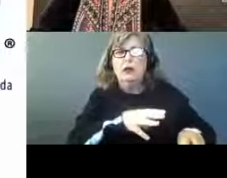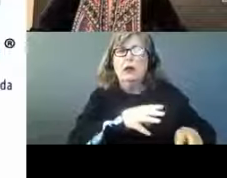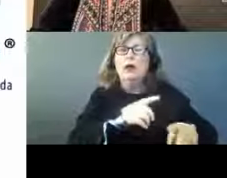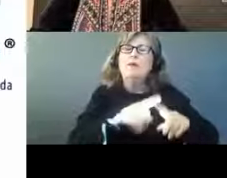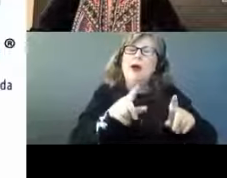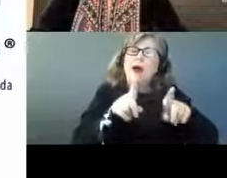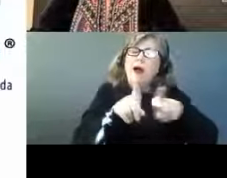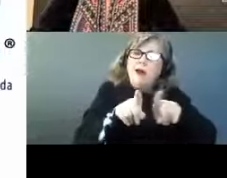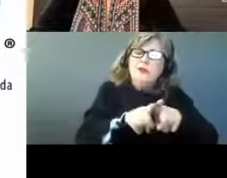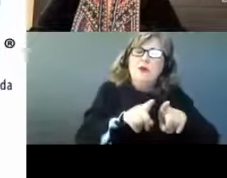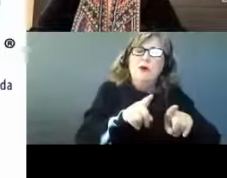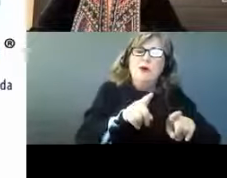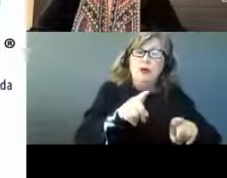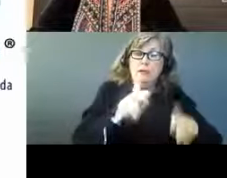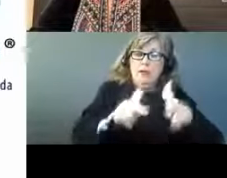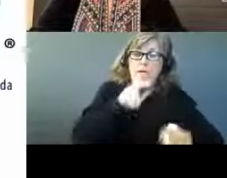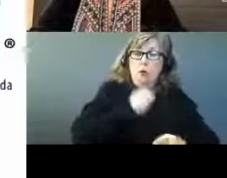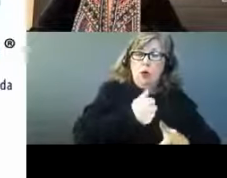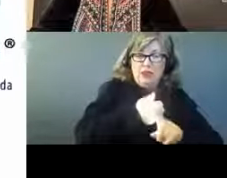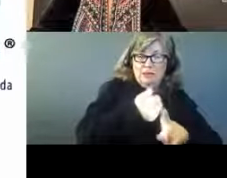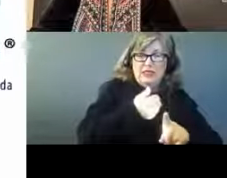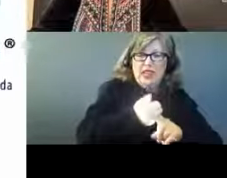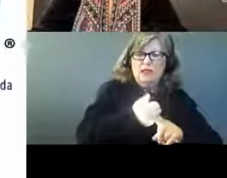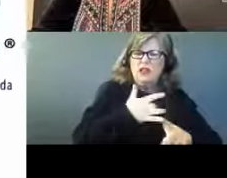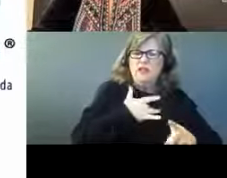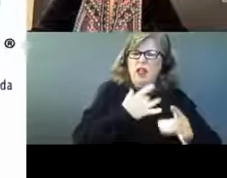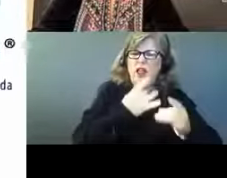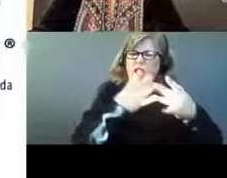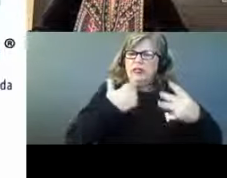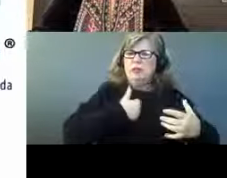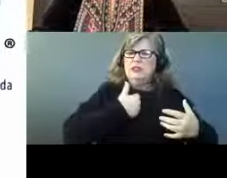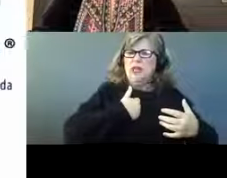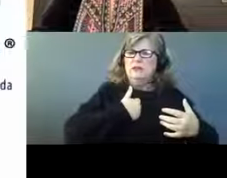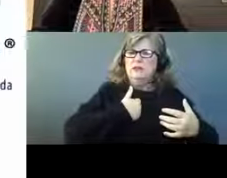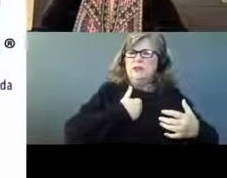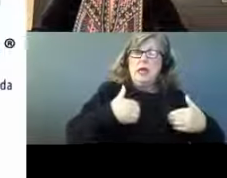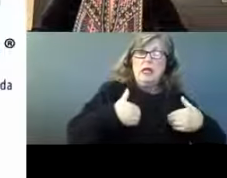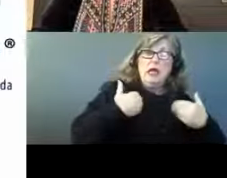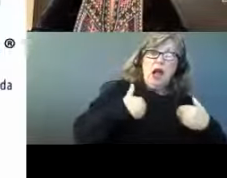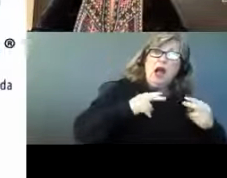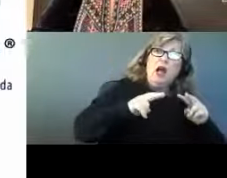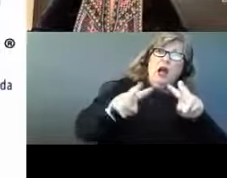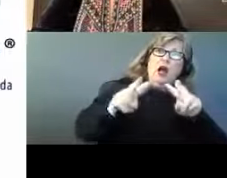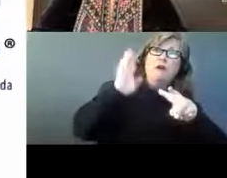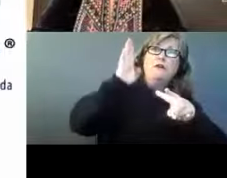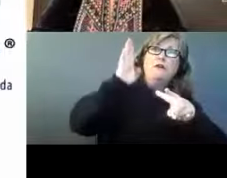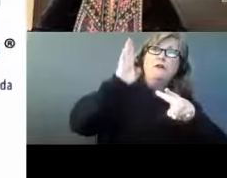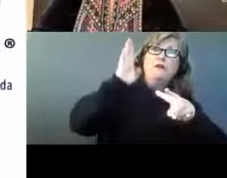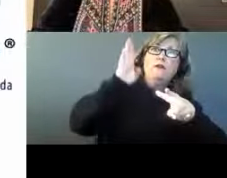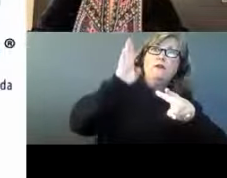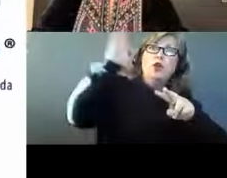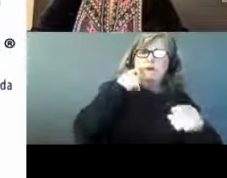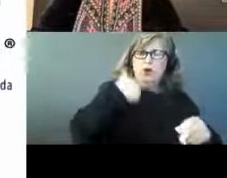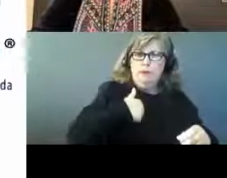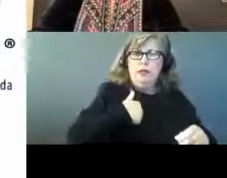old, while for the young, it's a prejudice against your future self. The COVID-19 pandemic has been a magnifying